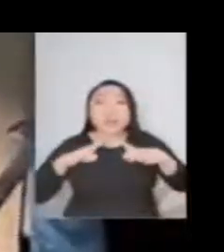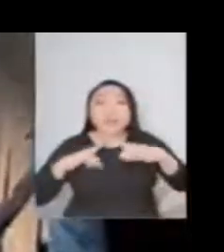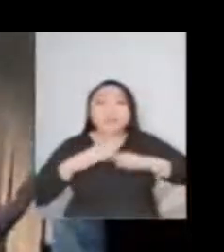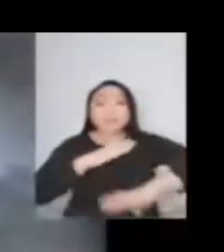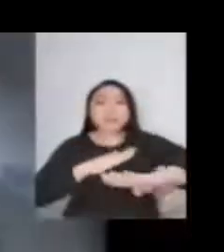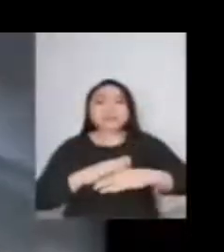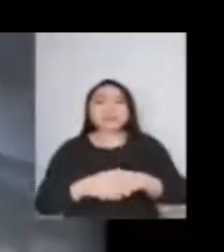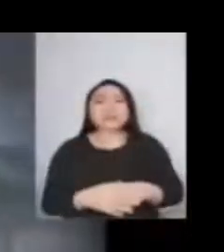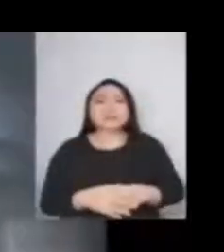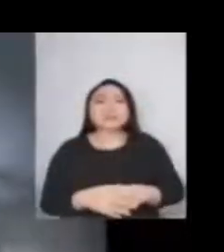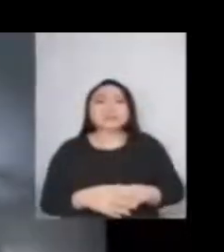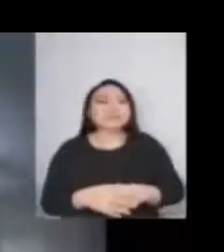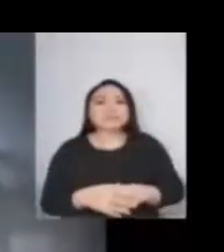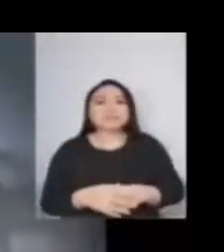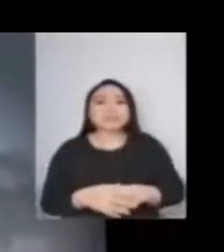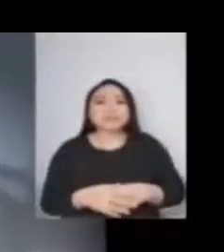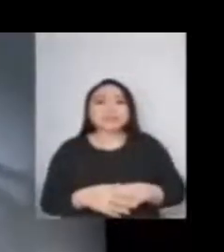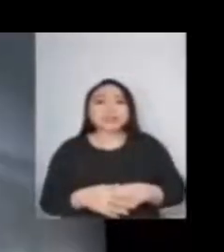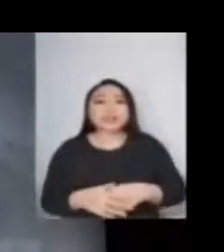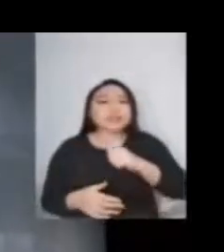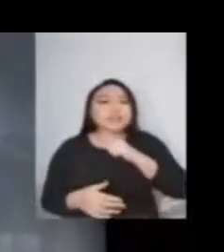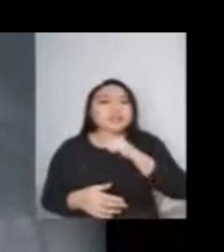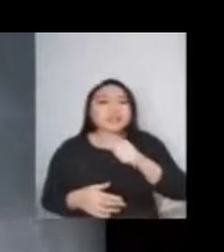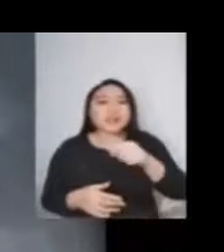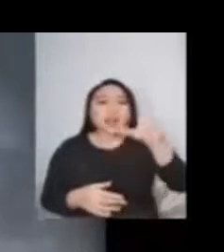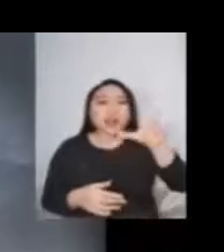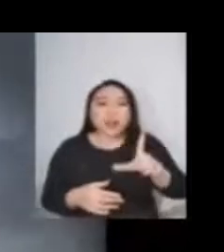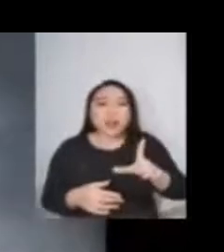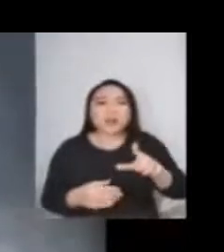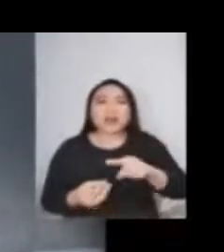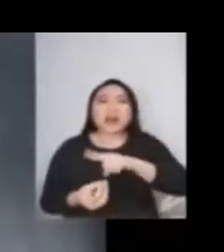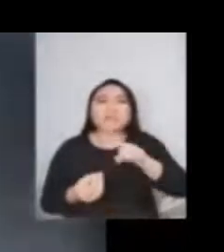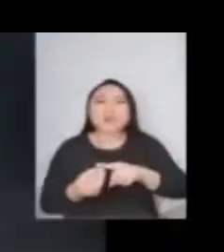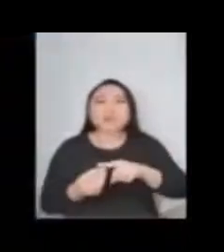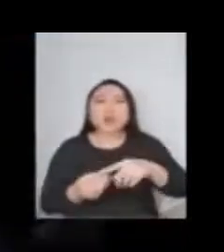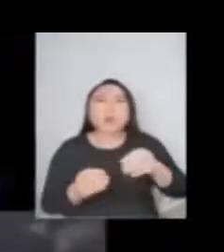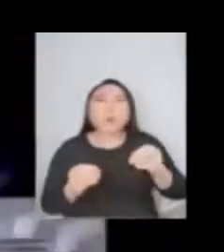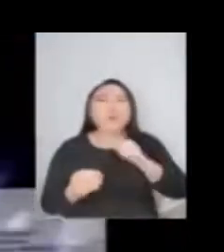women and offering the necessary mechanisms to accord women their rights.